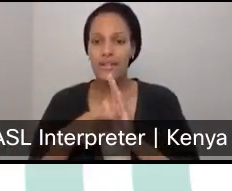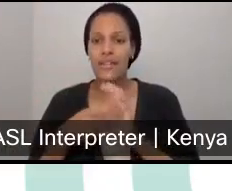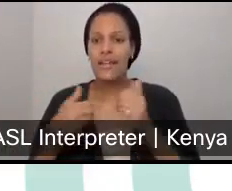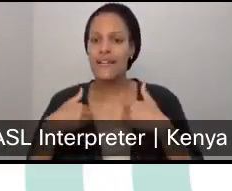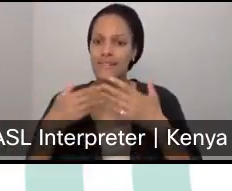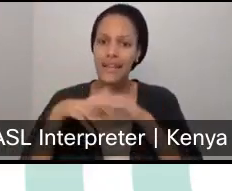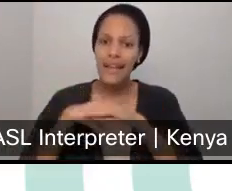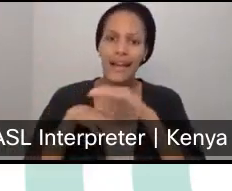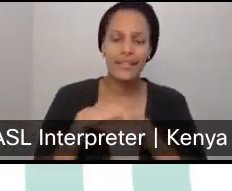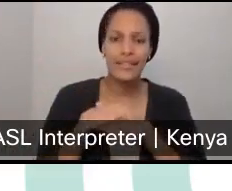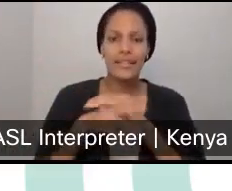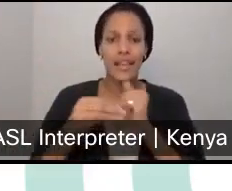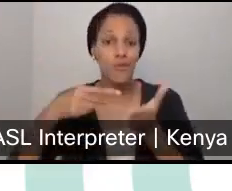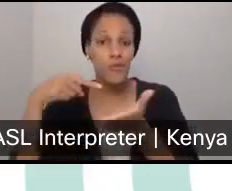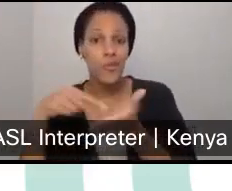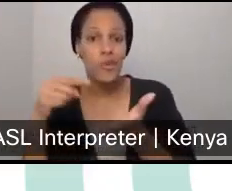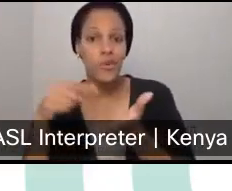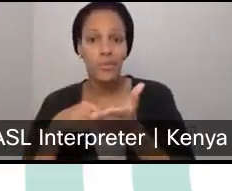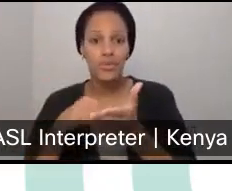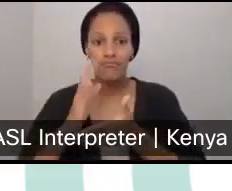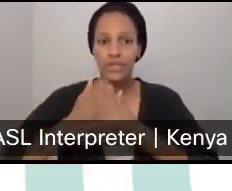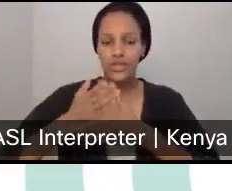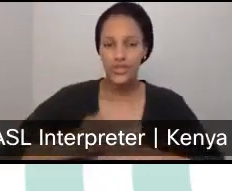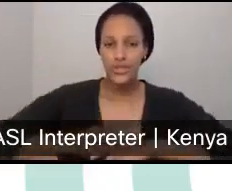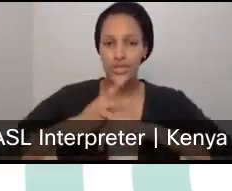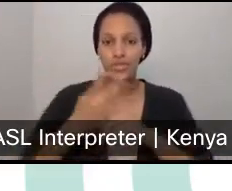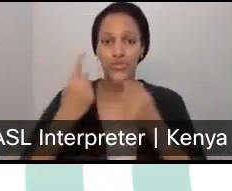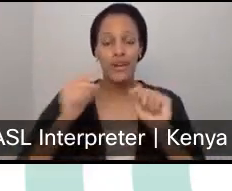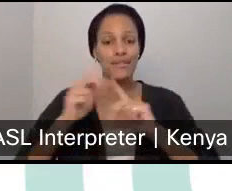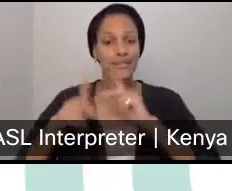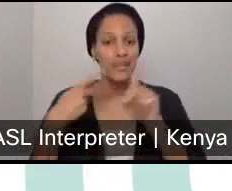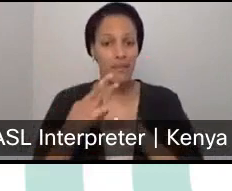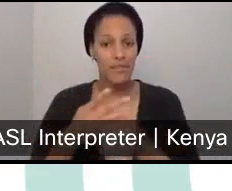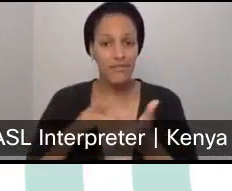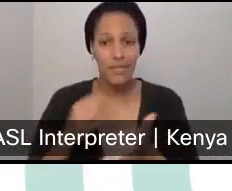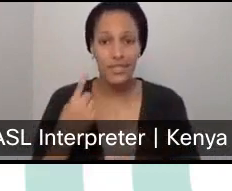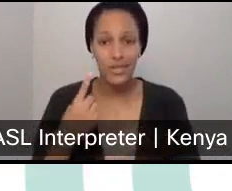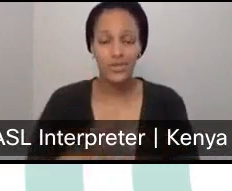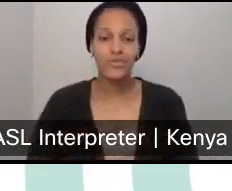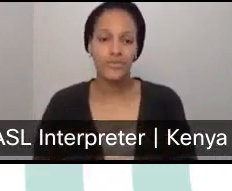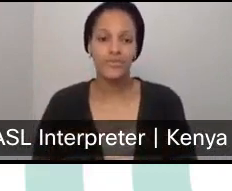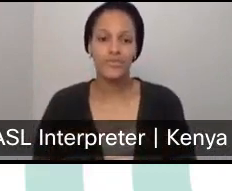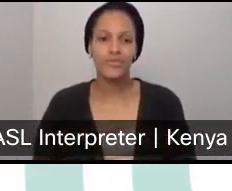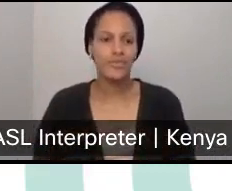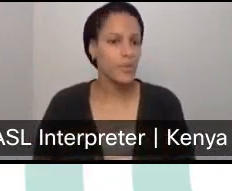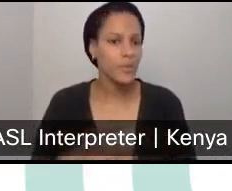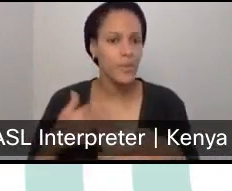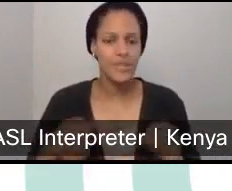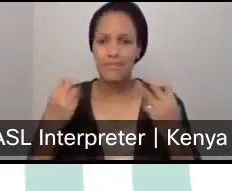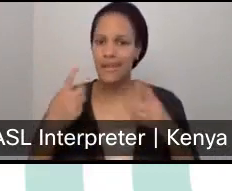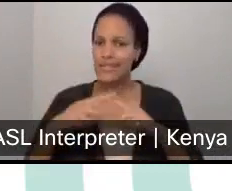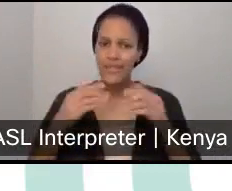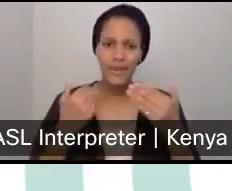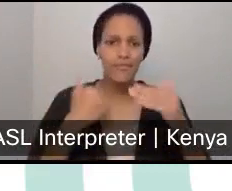affordable psychiatric care to try different medications. These are significant barriers that prevent many people from finding